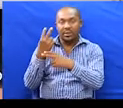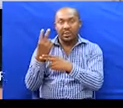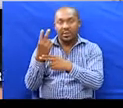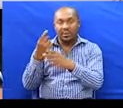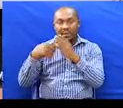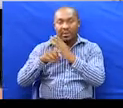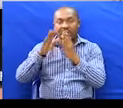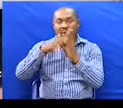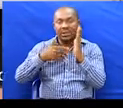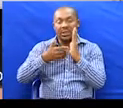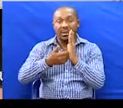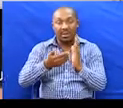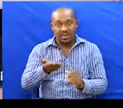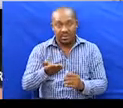syllabus.